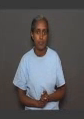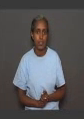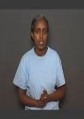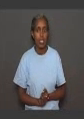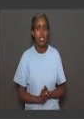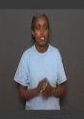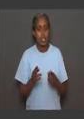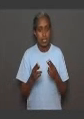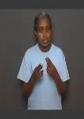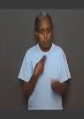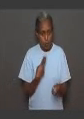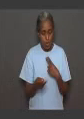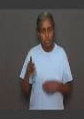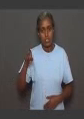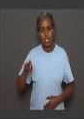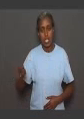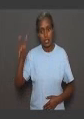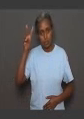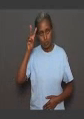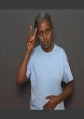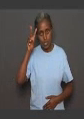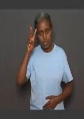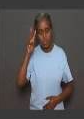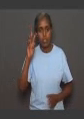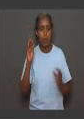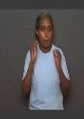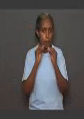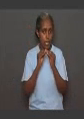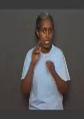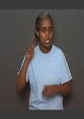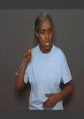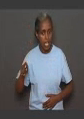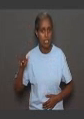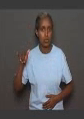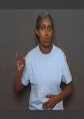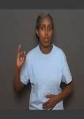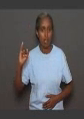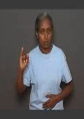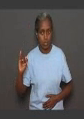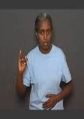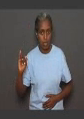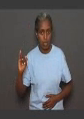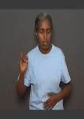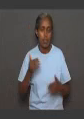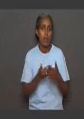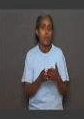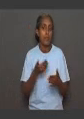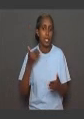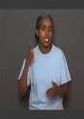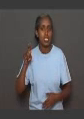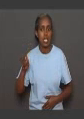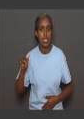The product is x squared plus xy iota